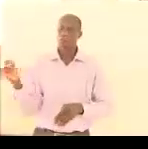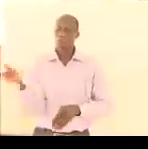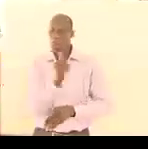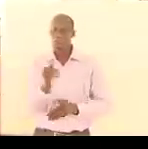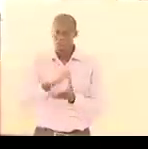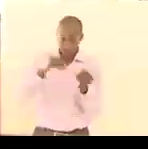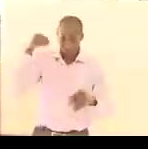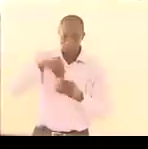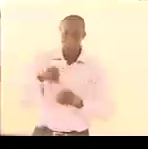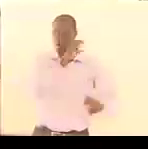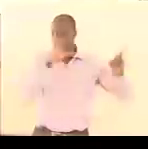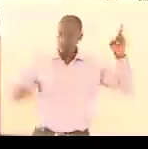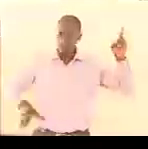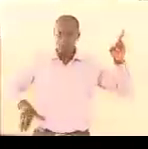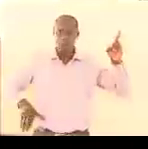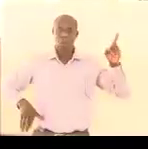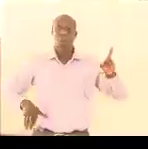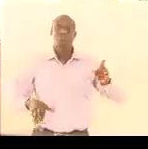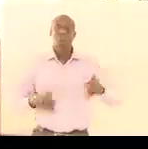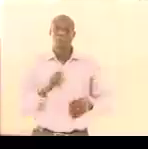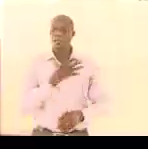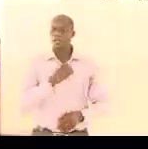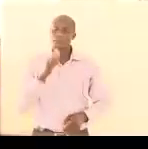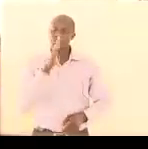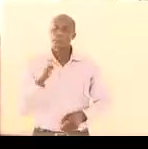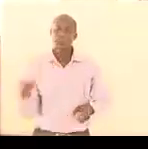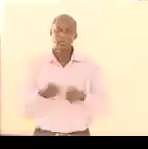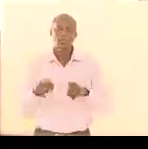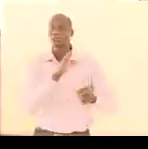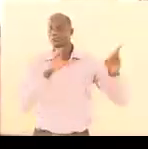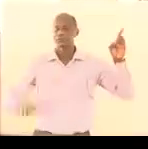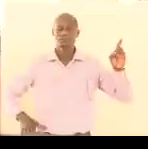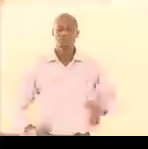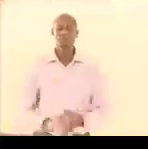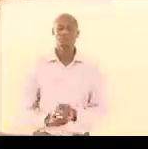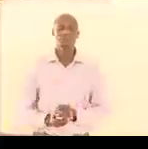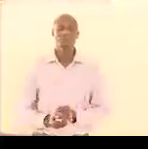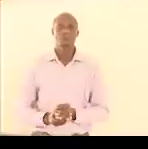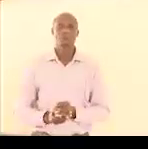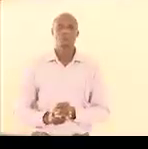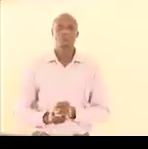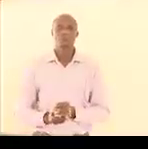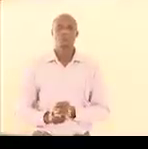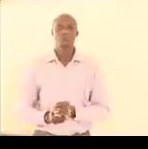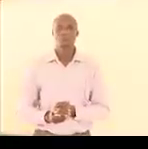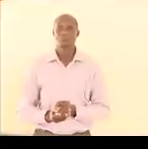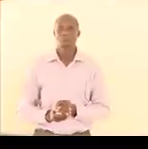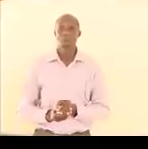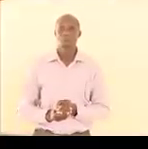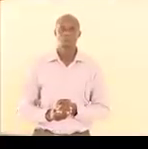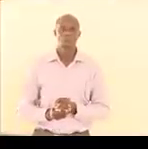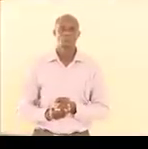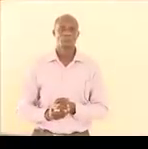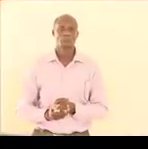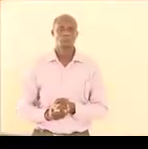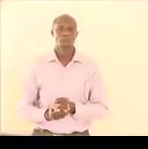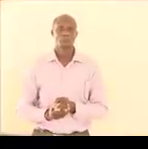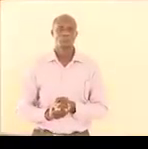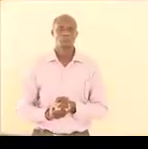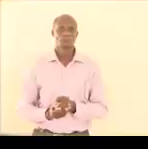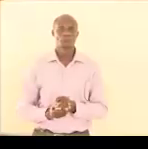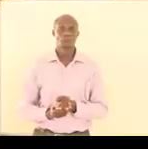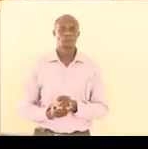they believe in Christ and be Christ-like. So just when you are behaving